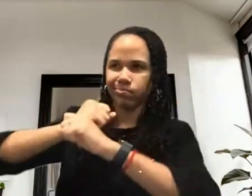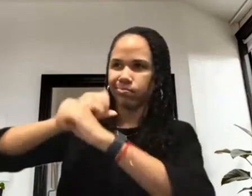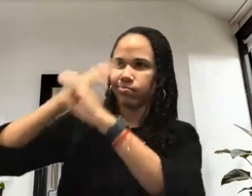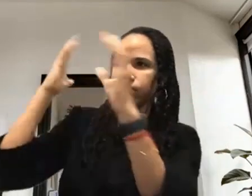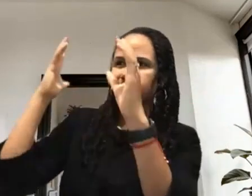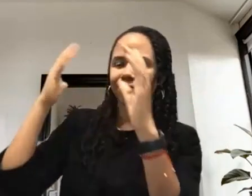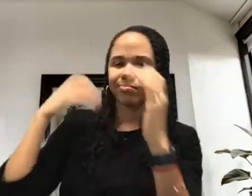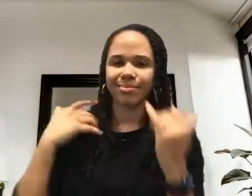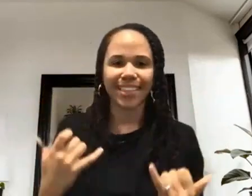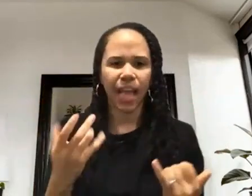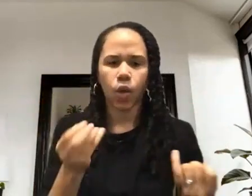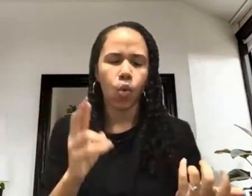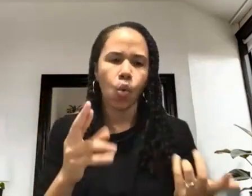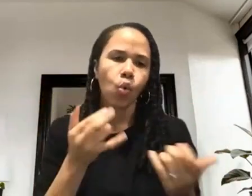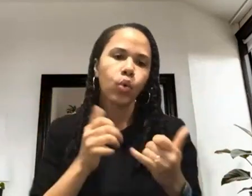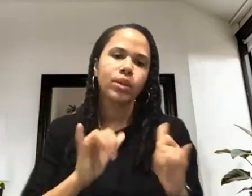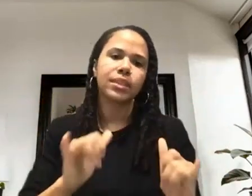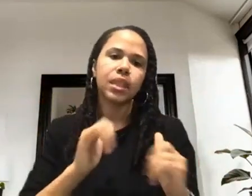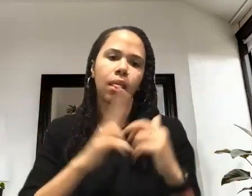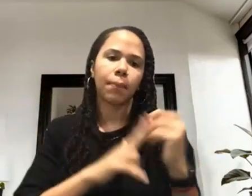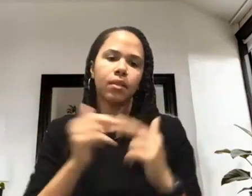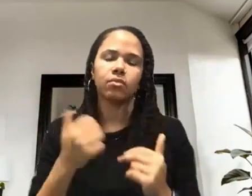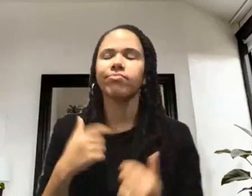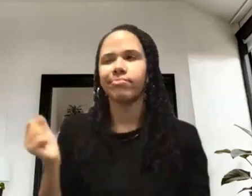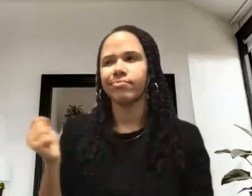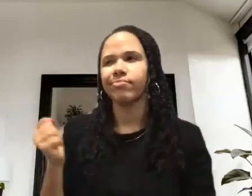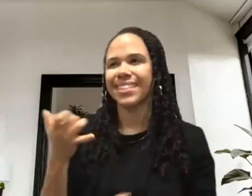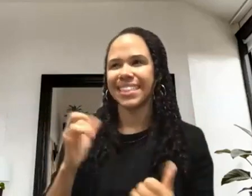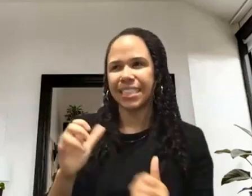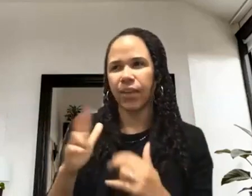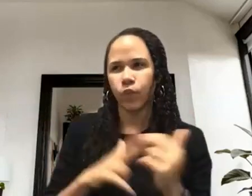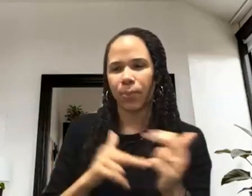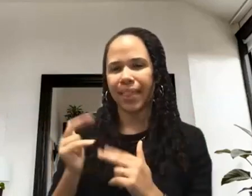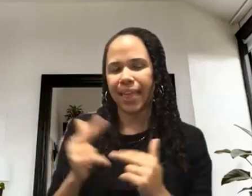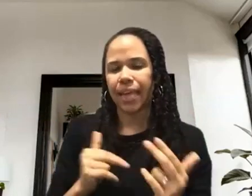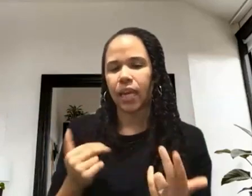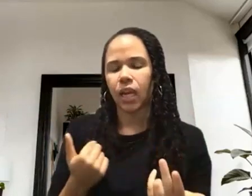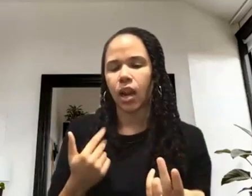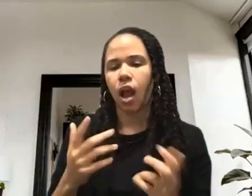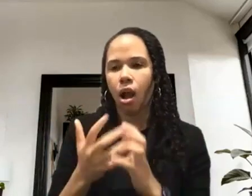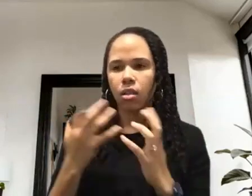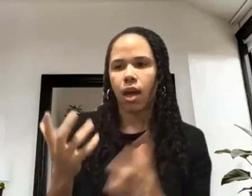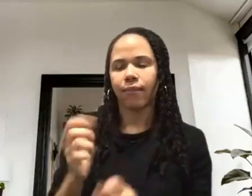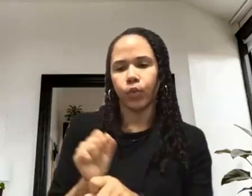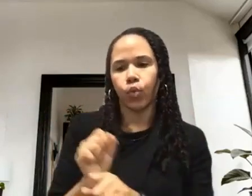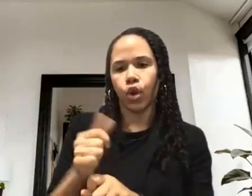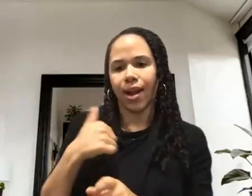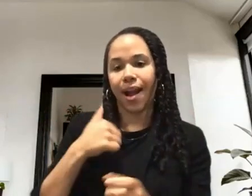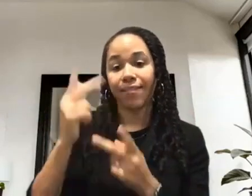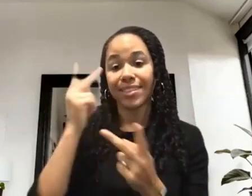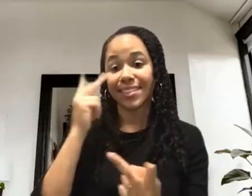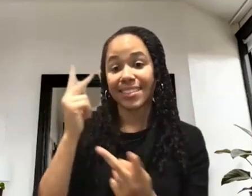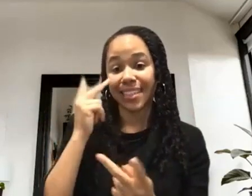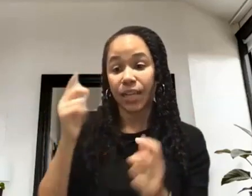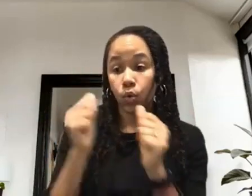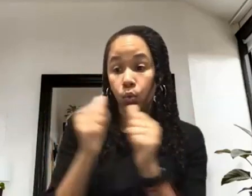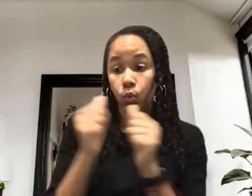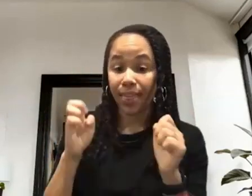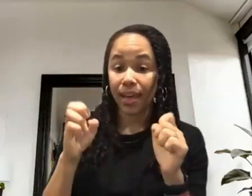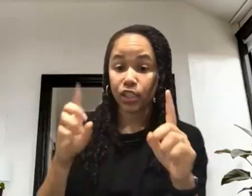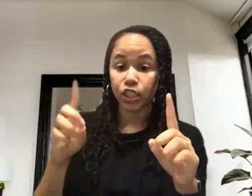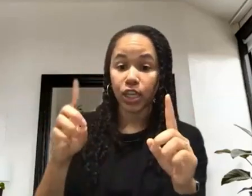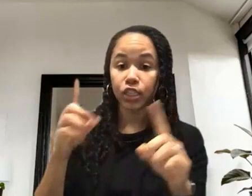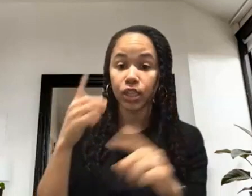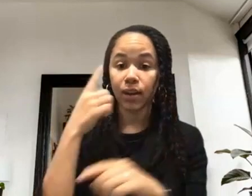being formulated? I think that's still being formulated. A lot of the work I've seen with education for